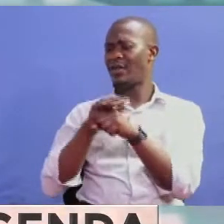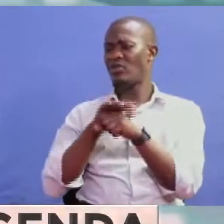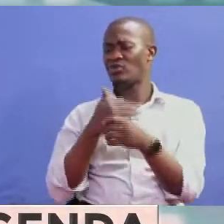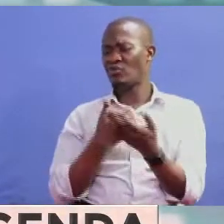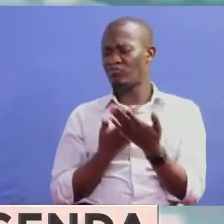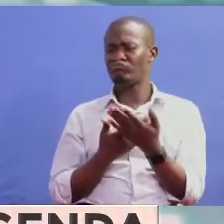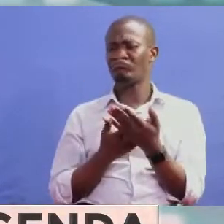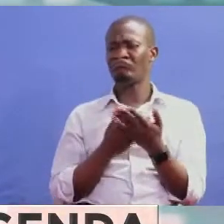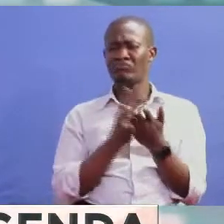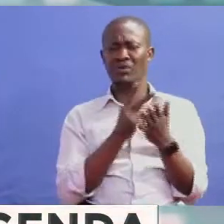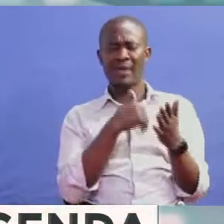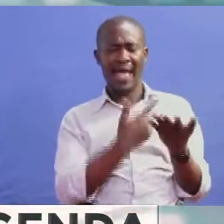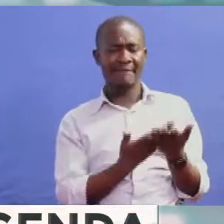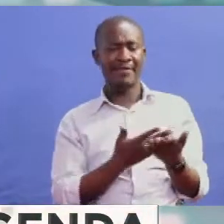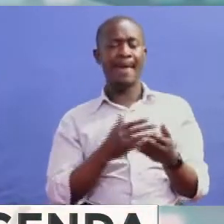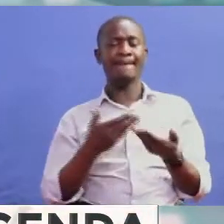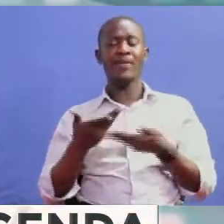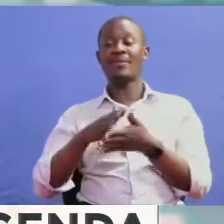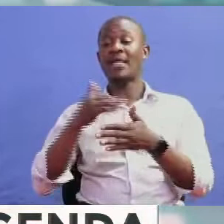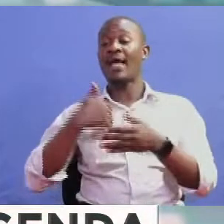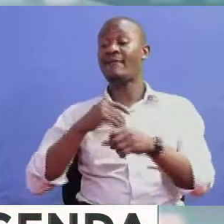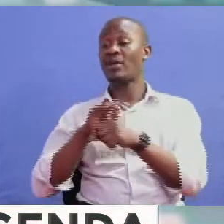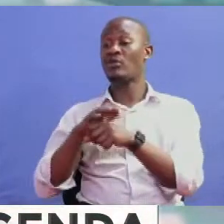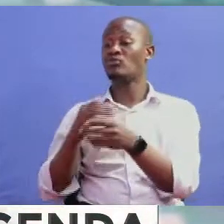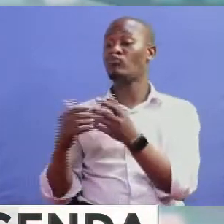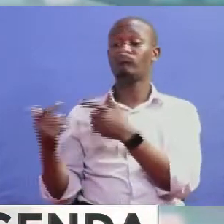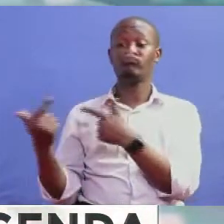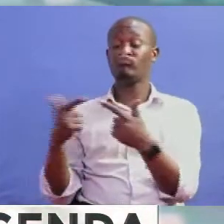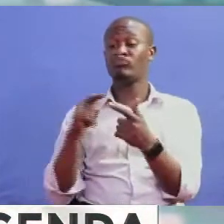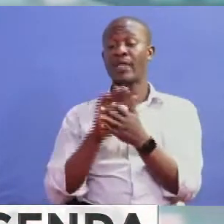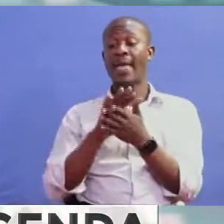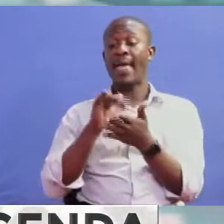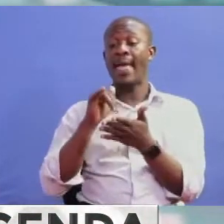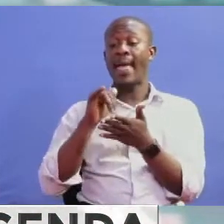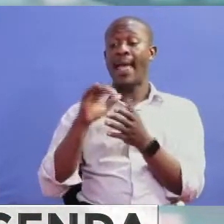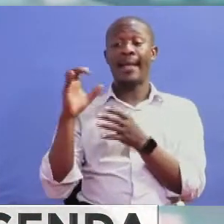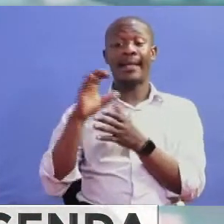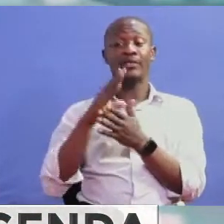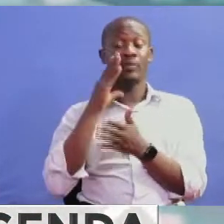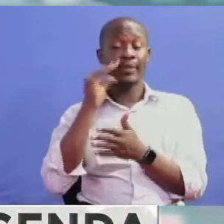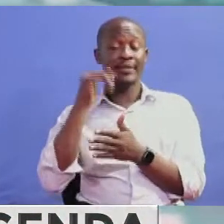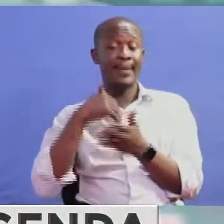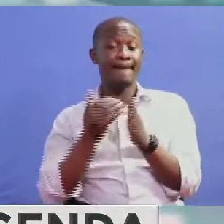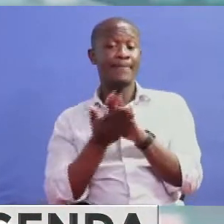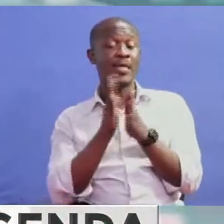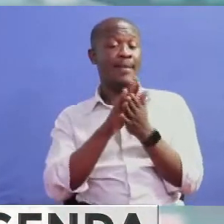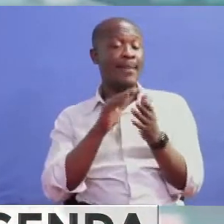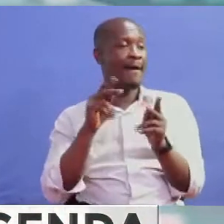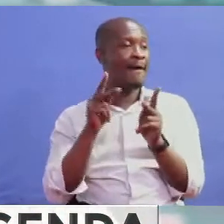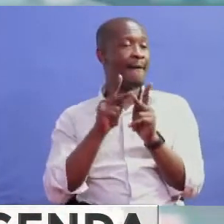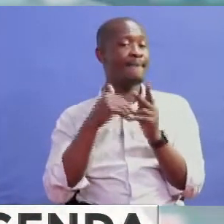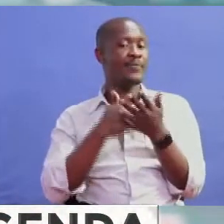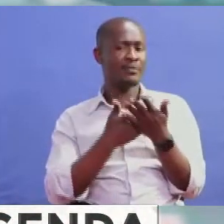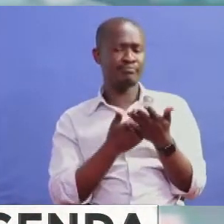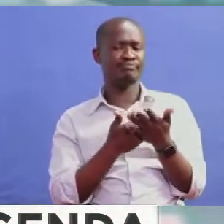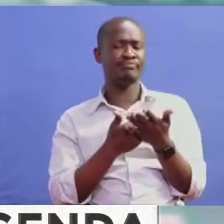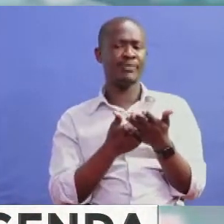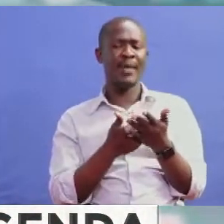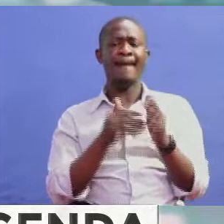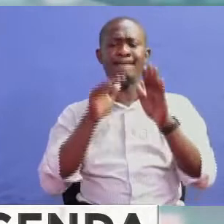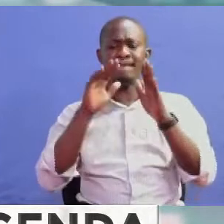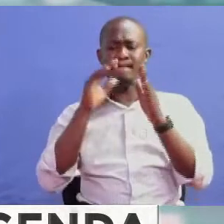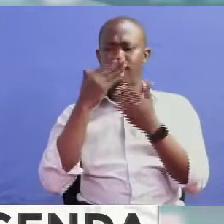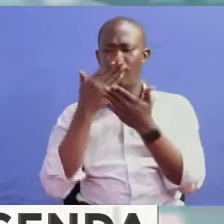today, every business has a competitor. And therefore, customer experience becomes a differentiator